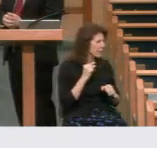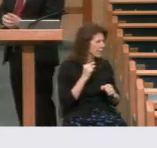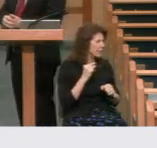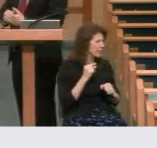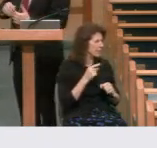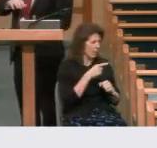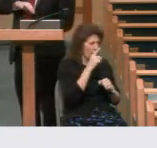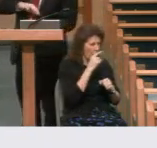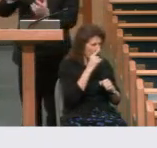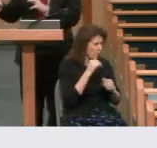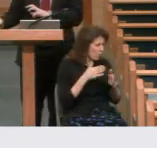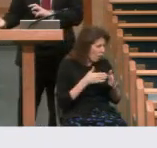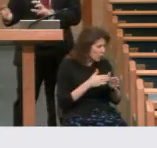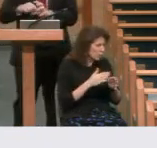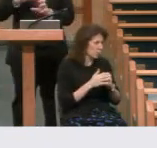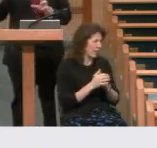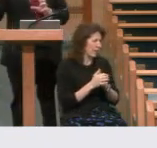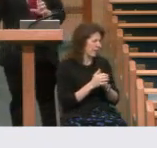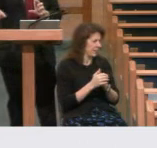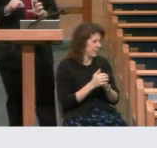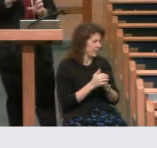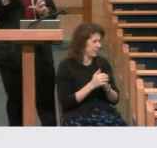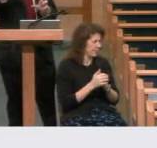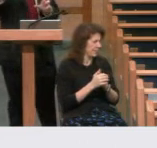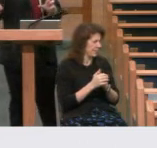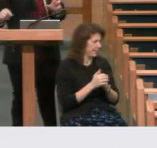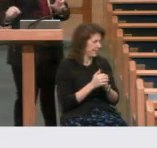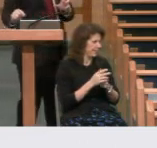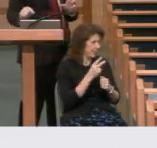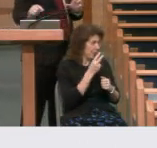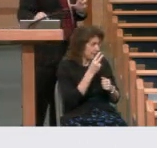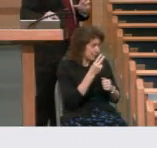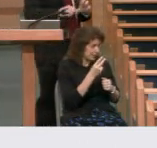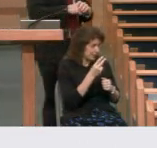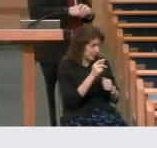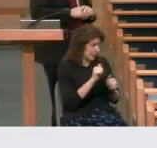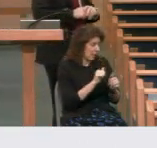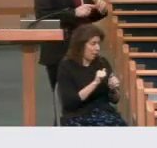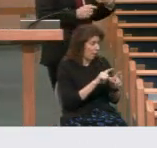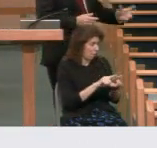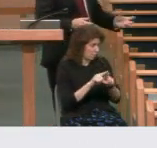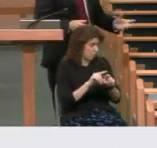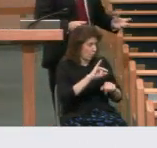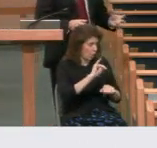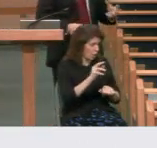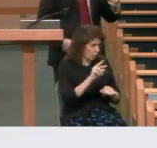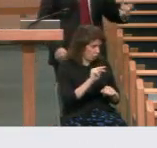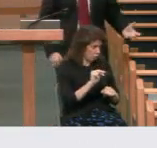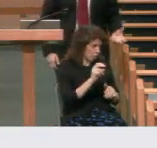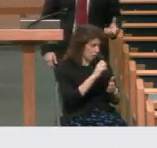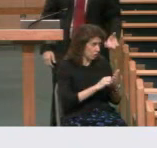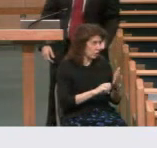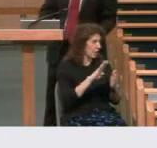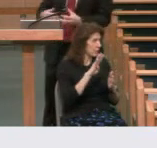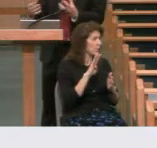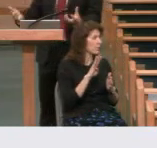erroneous ways. And that actually plays out. You see that play out in John chapter 4, right? When with the Samaritan woman at